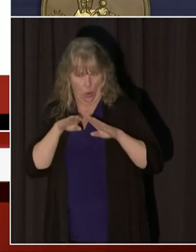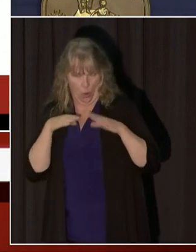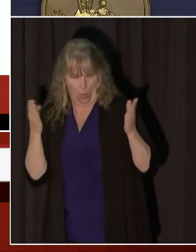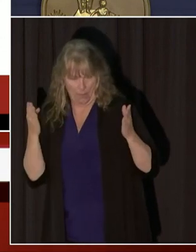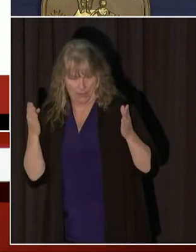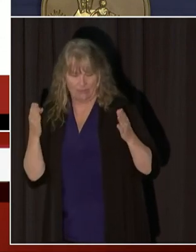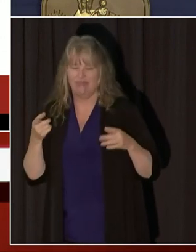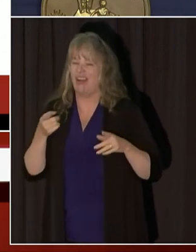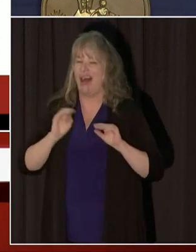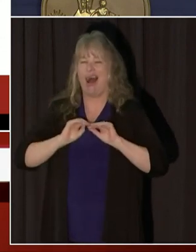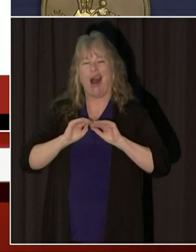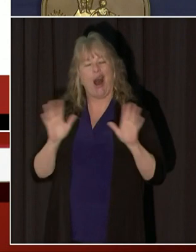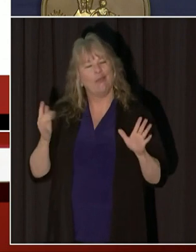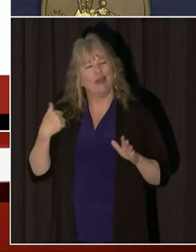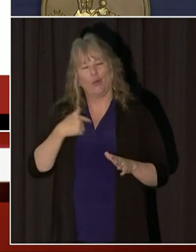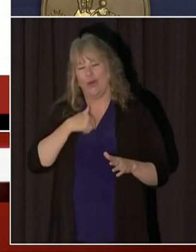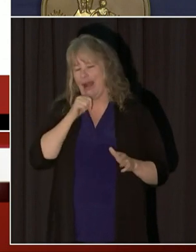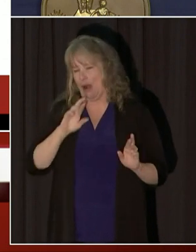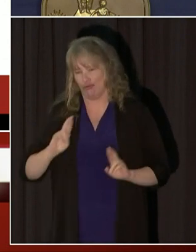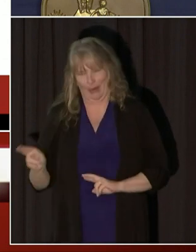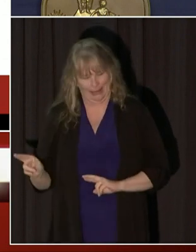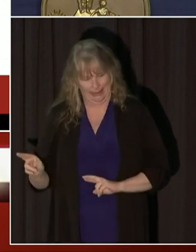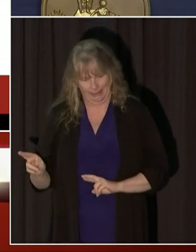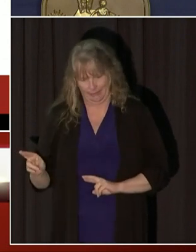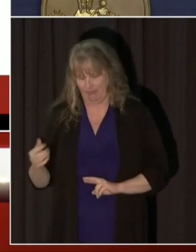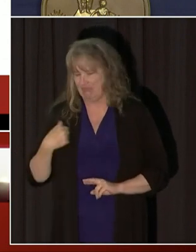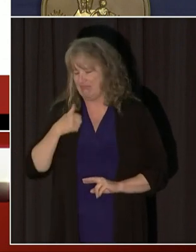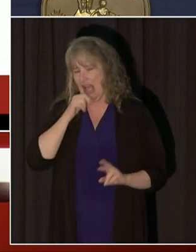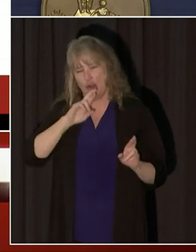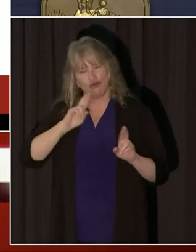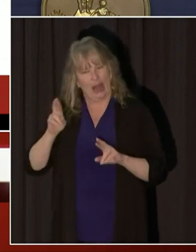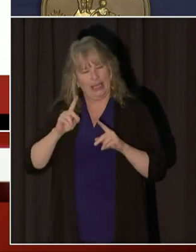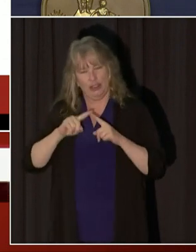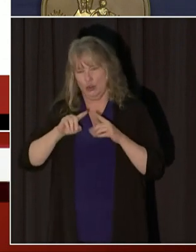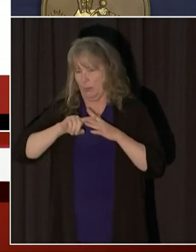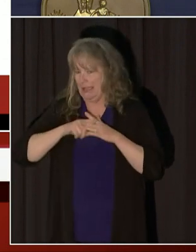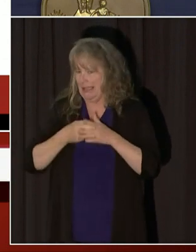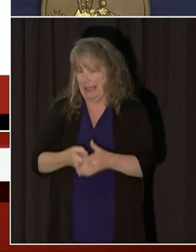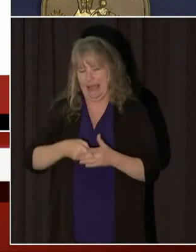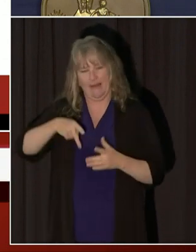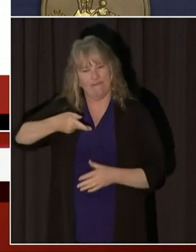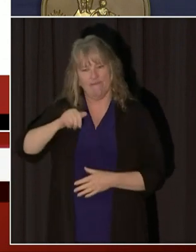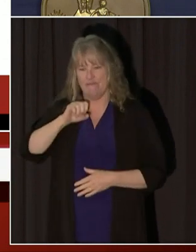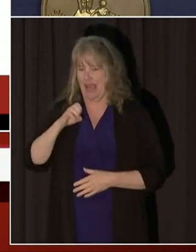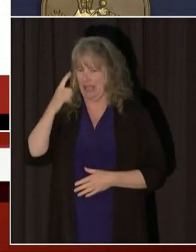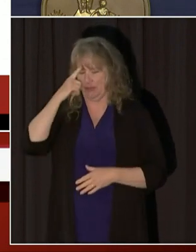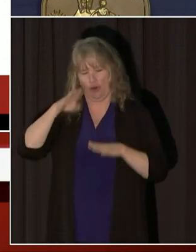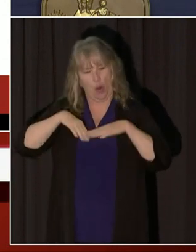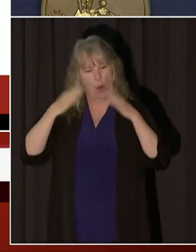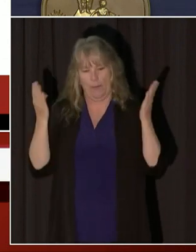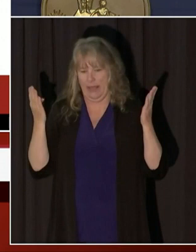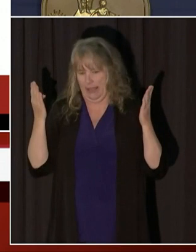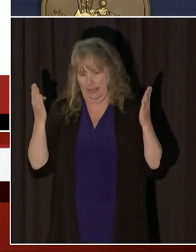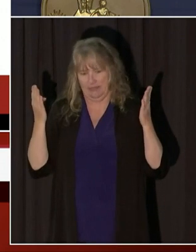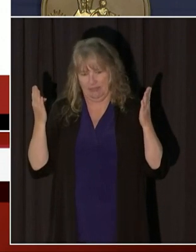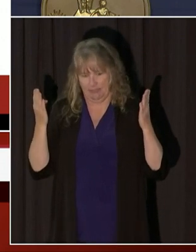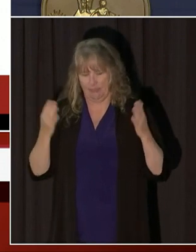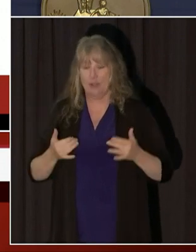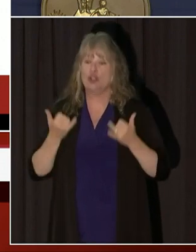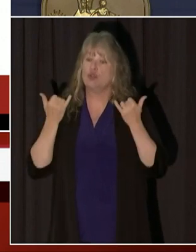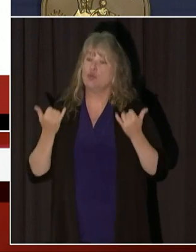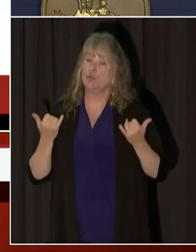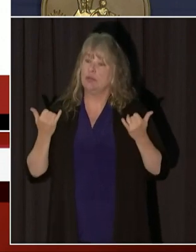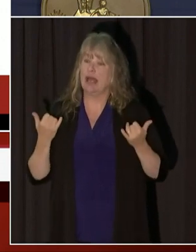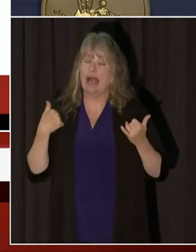there yet and not quite ready to begin that phase new opening. So today, we will